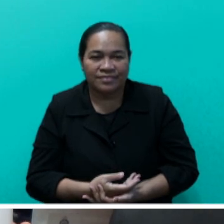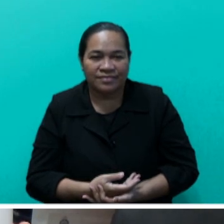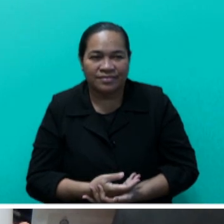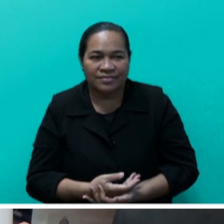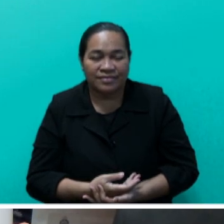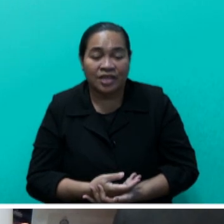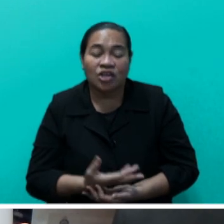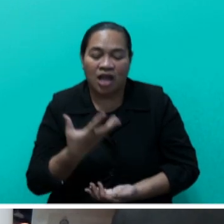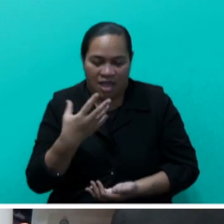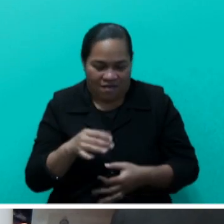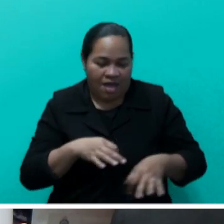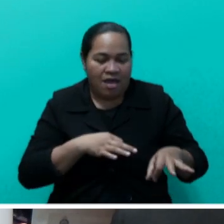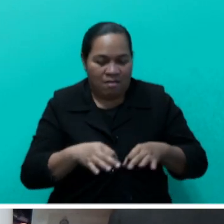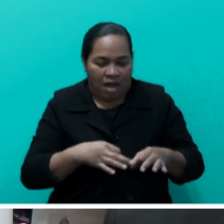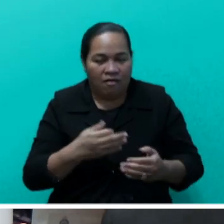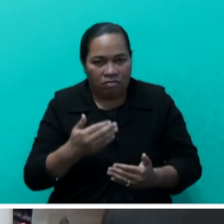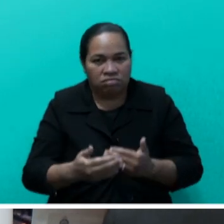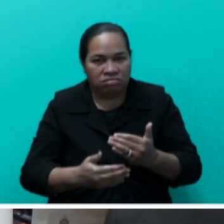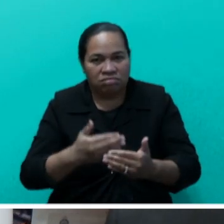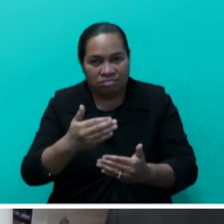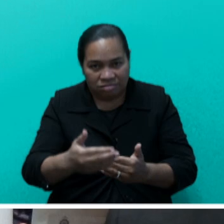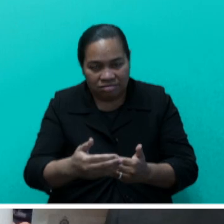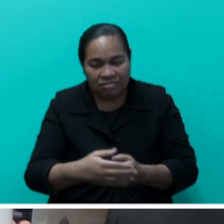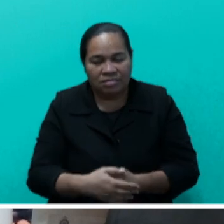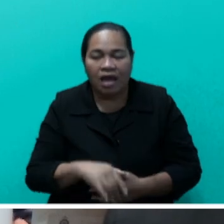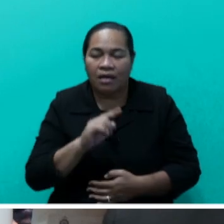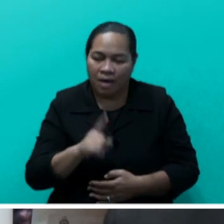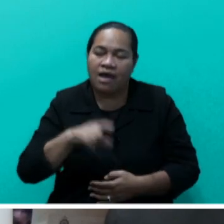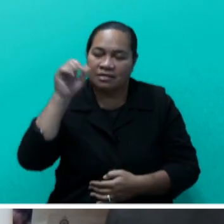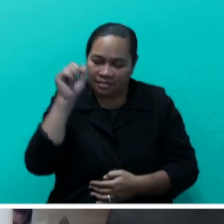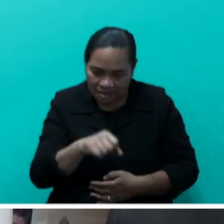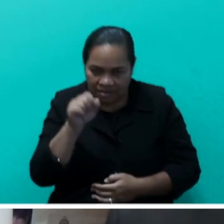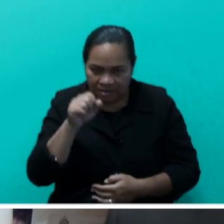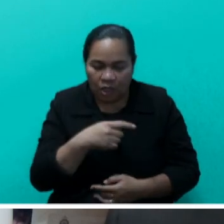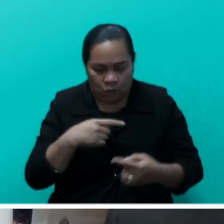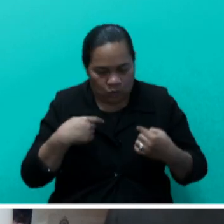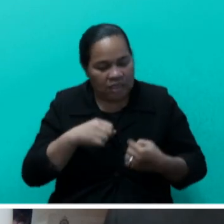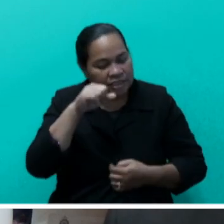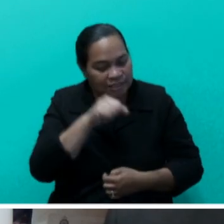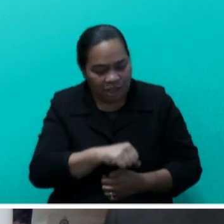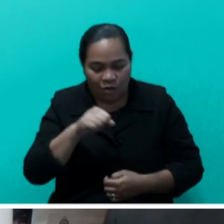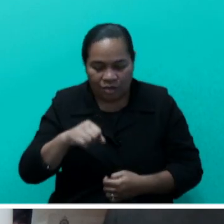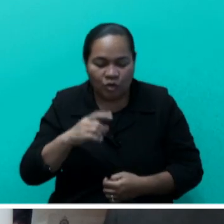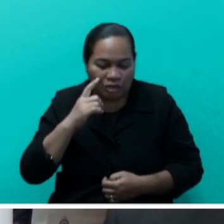the planned rollout. But be assured, sir, we are very serious and we are doing our best